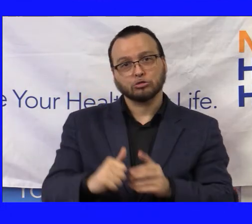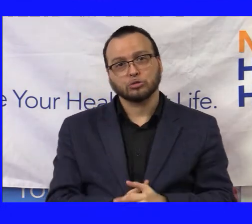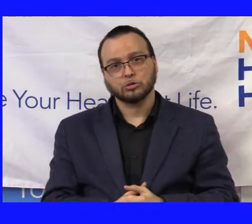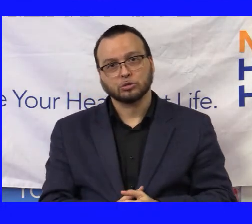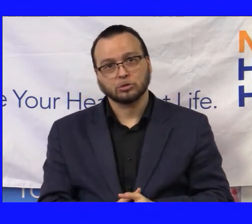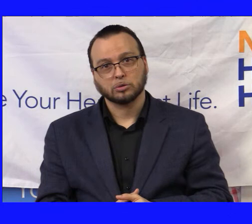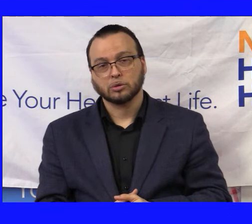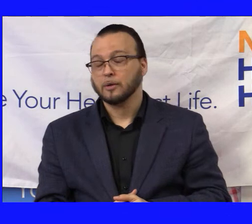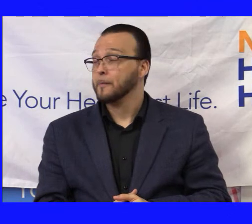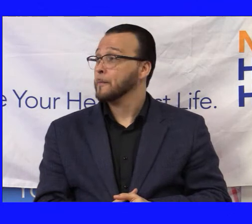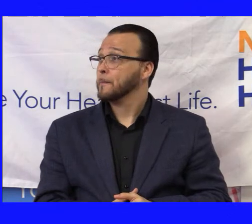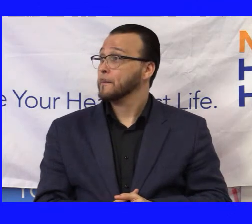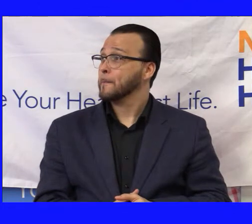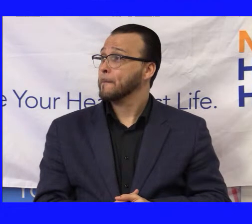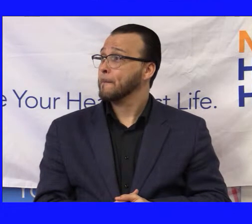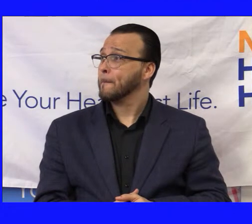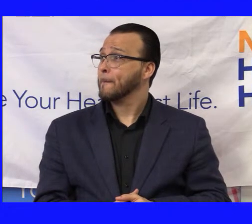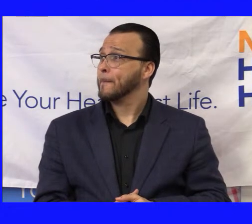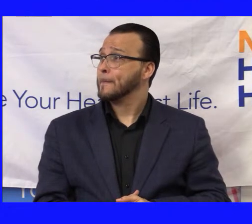Okay.